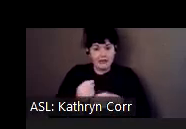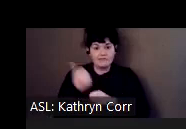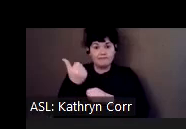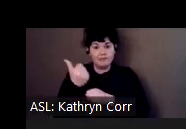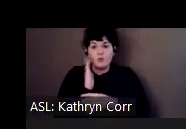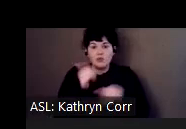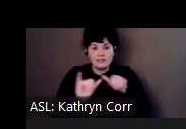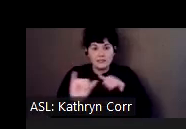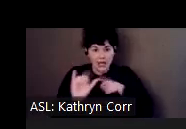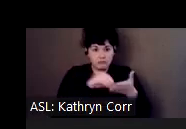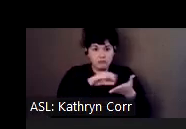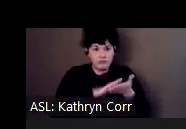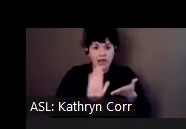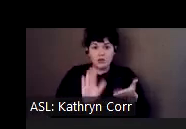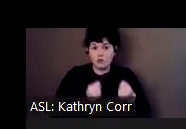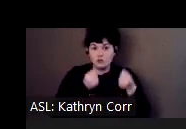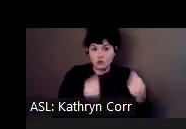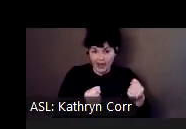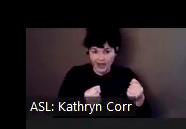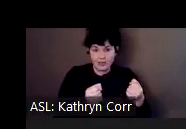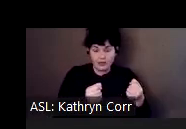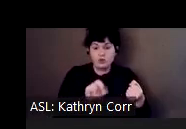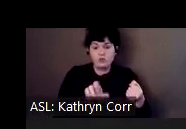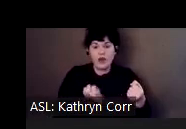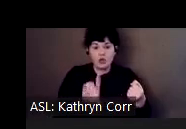on your driving record with the Secretary of State.